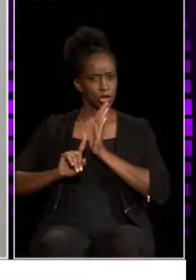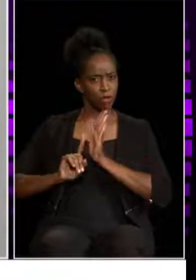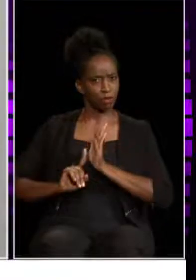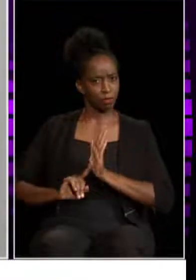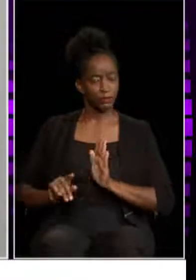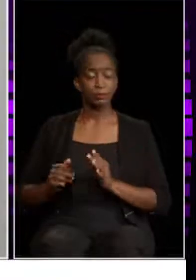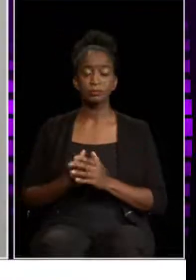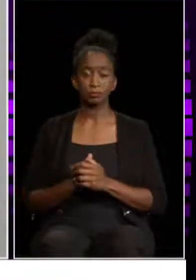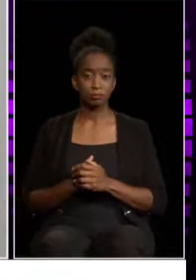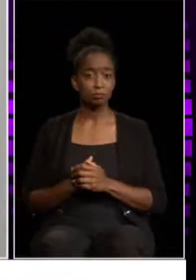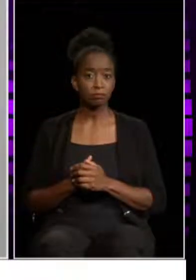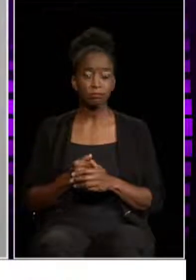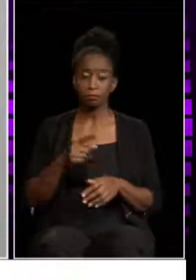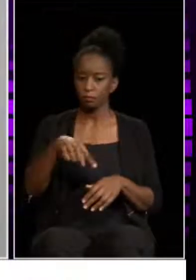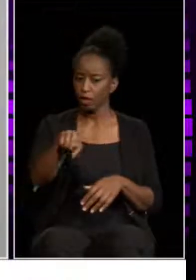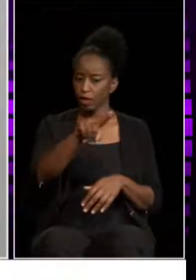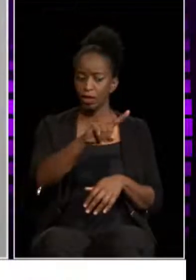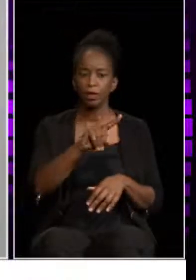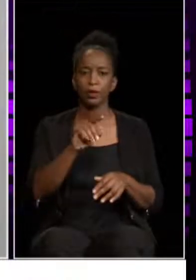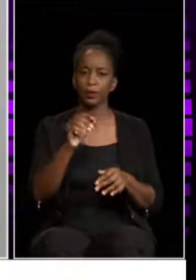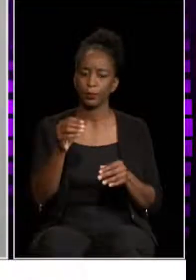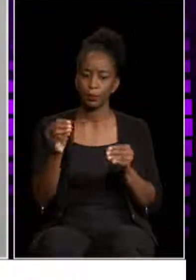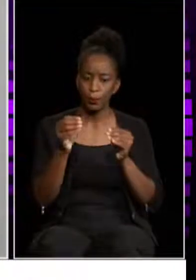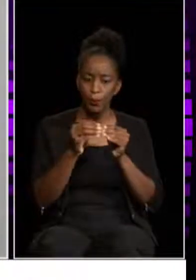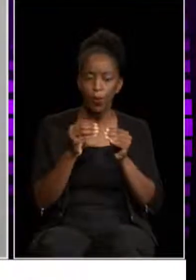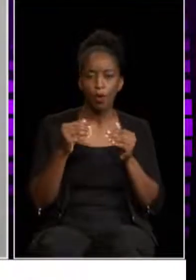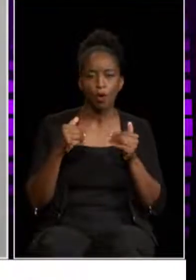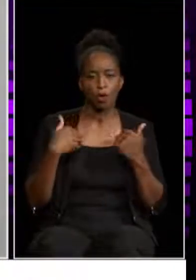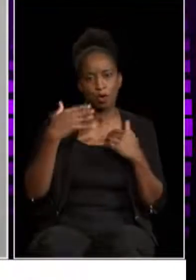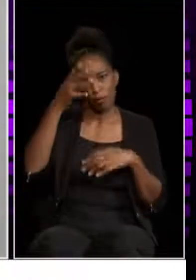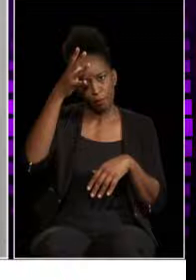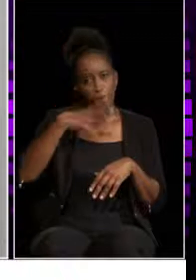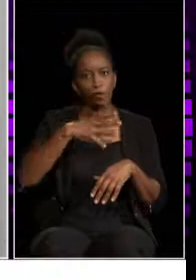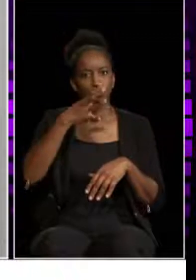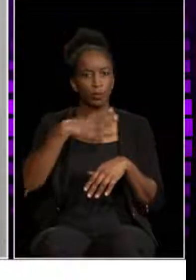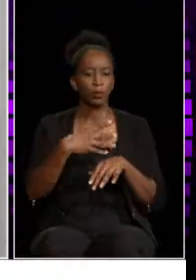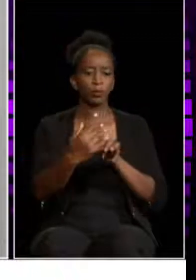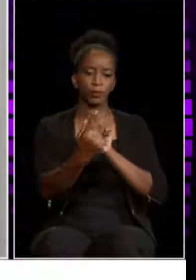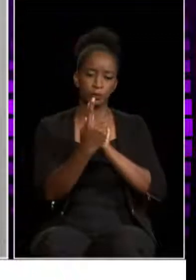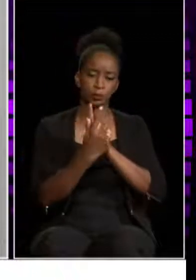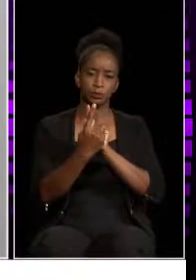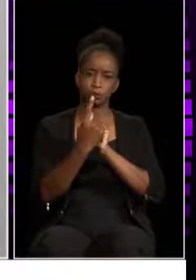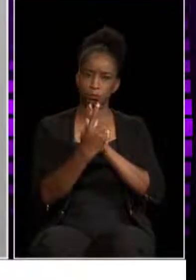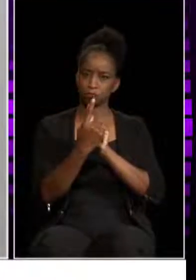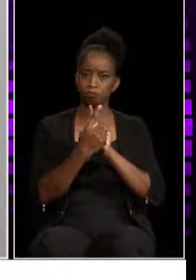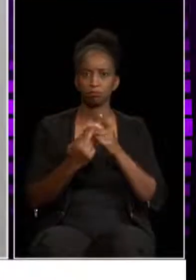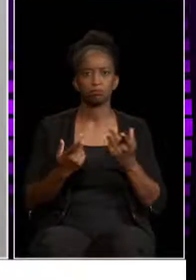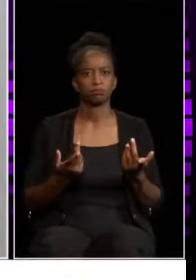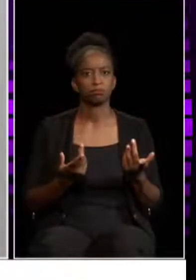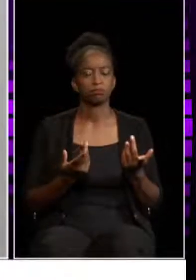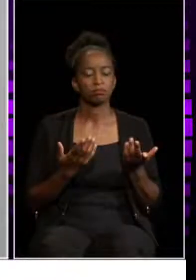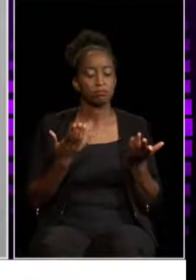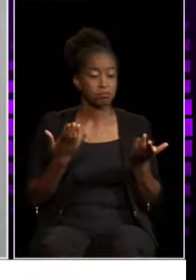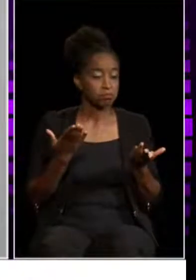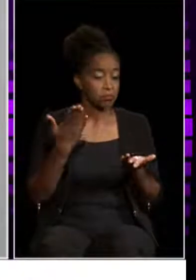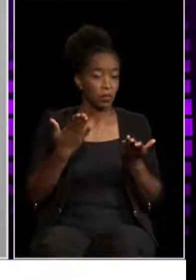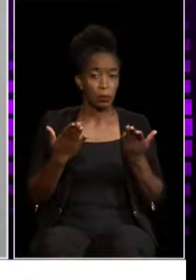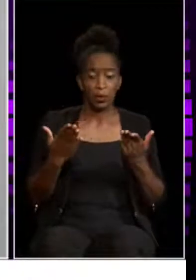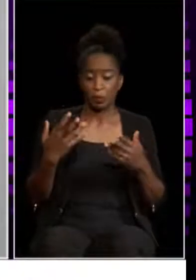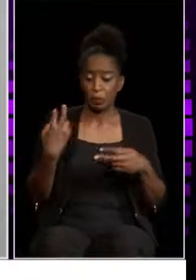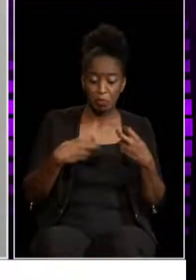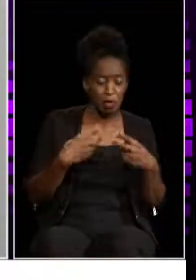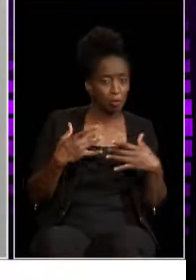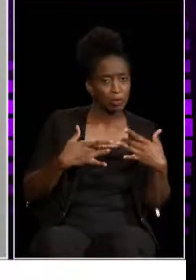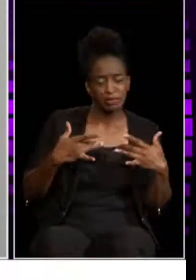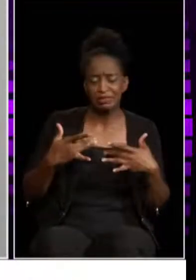with coming for an assessment or just coming for a visit, because you can just talk out issues that you're having. You might just need a